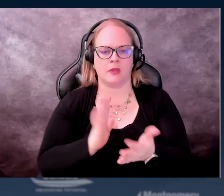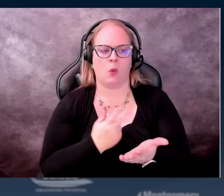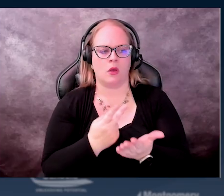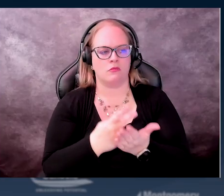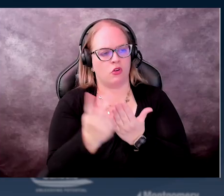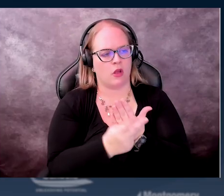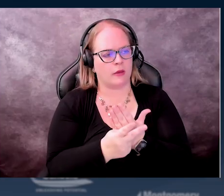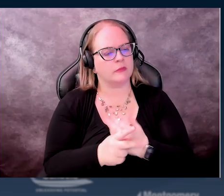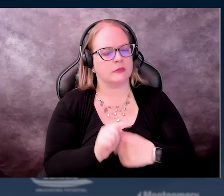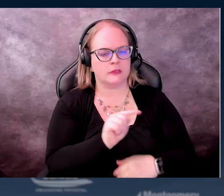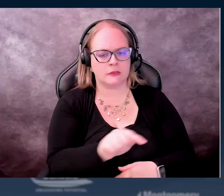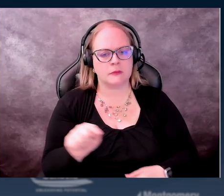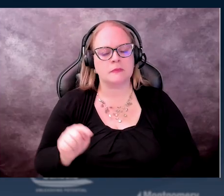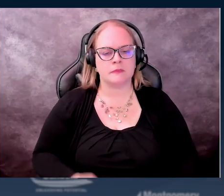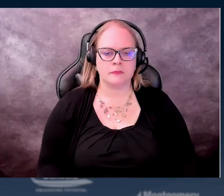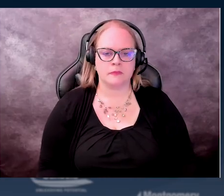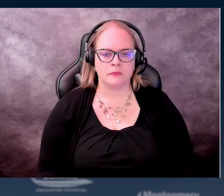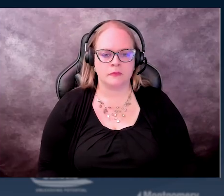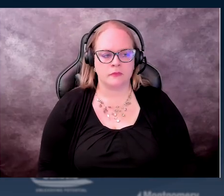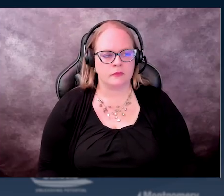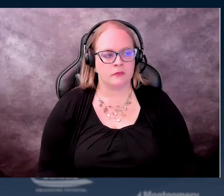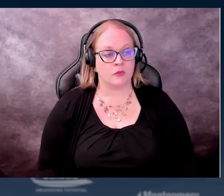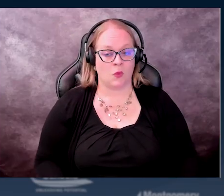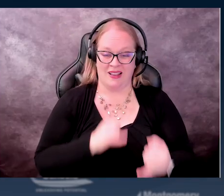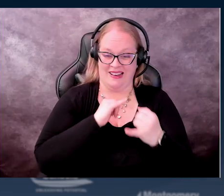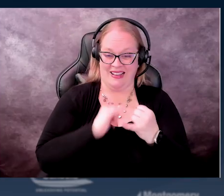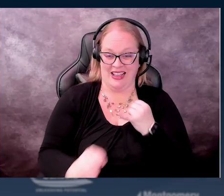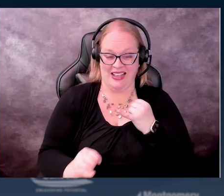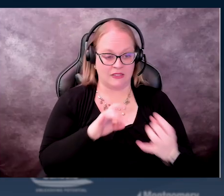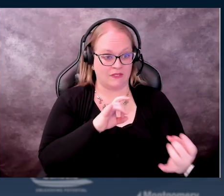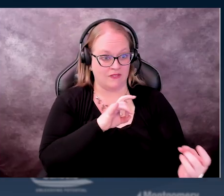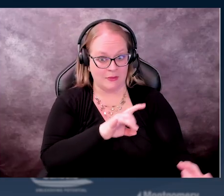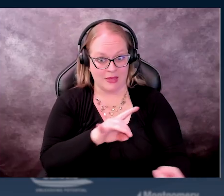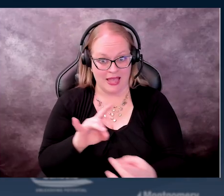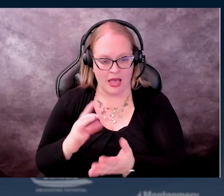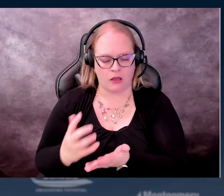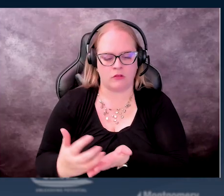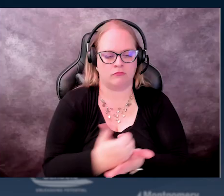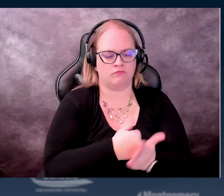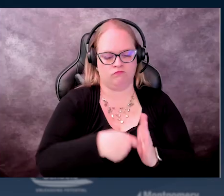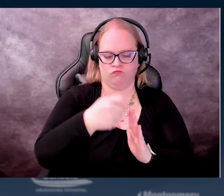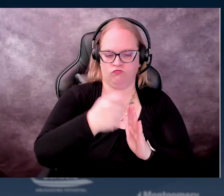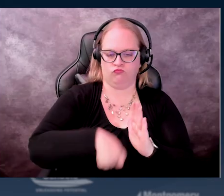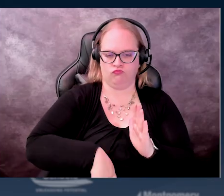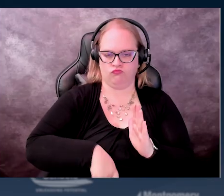have final feedback and the final draft next month.